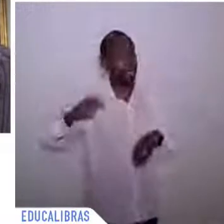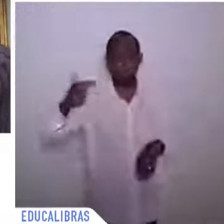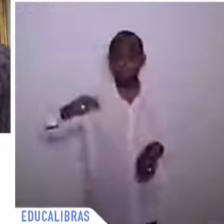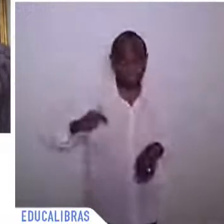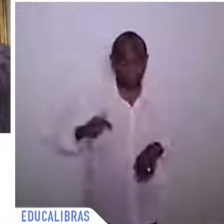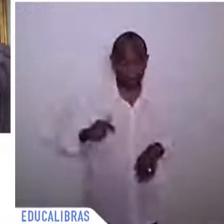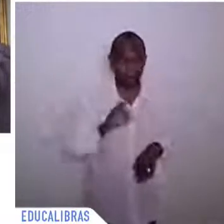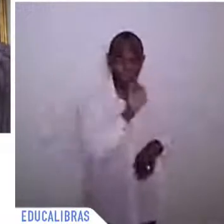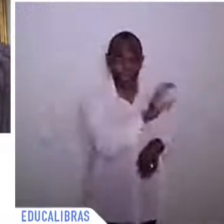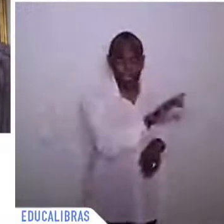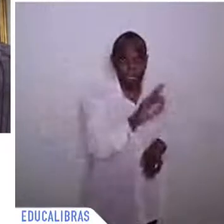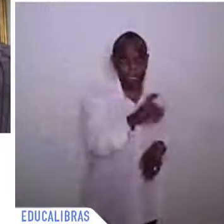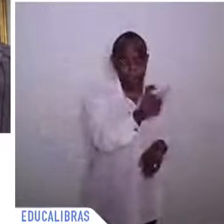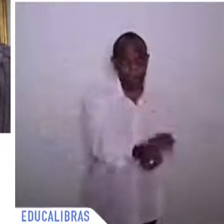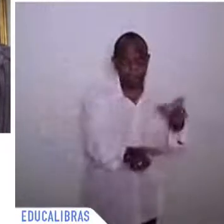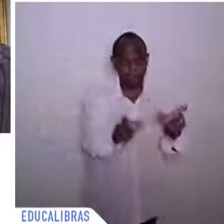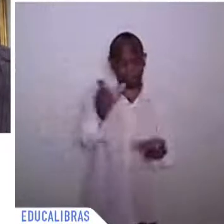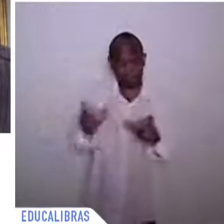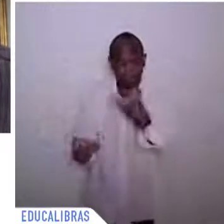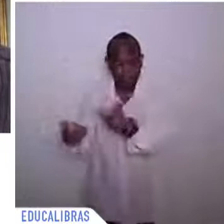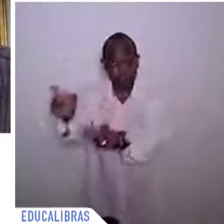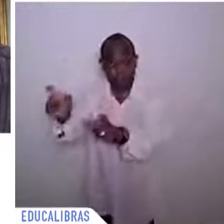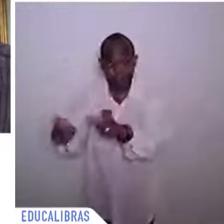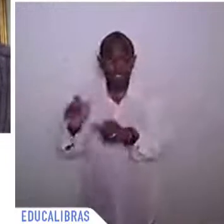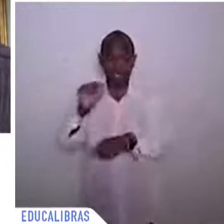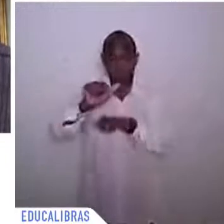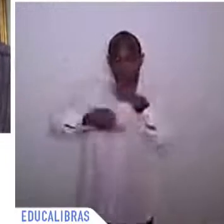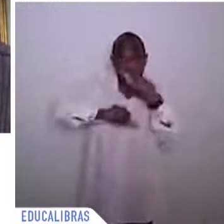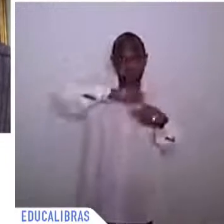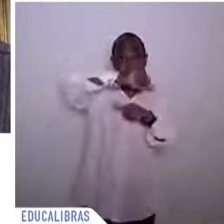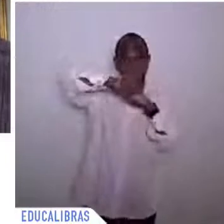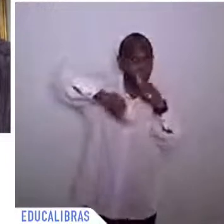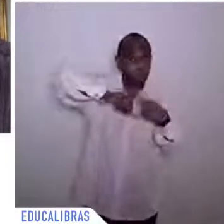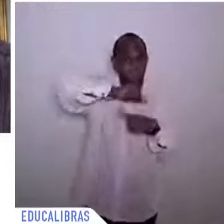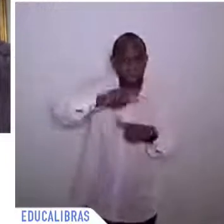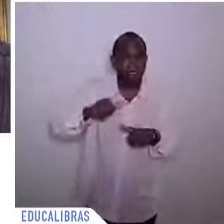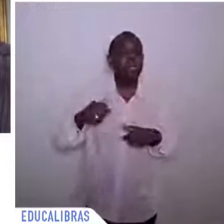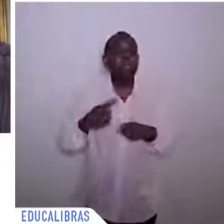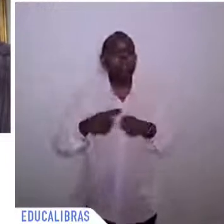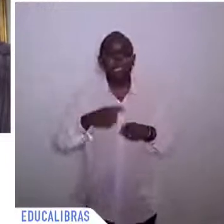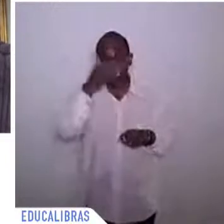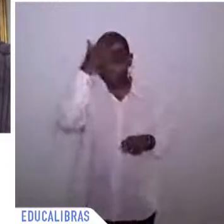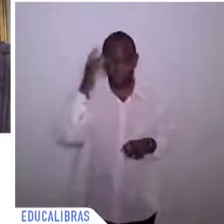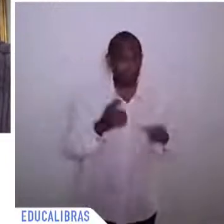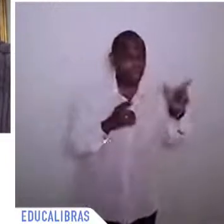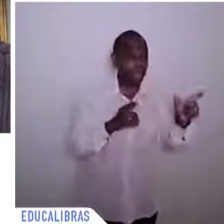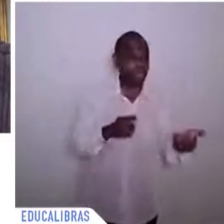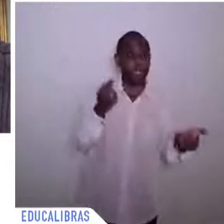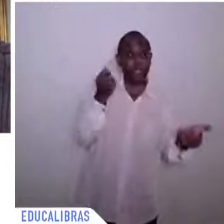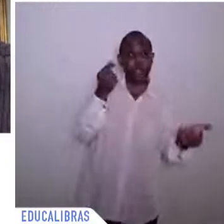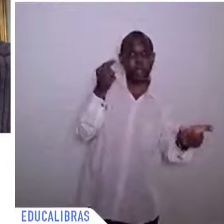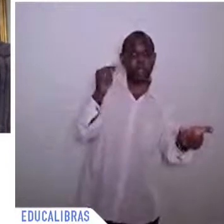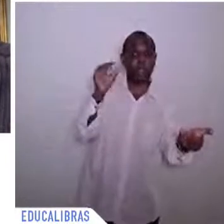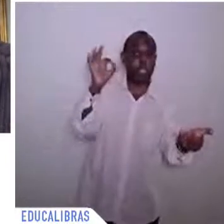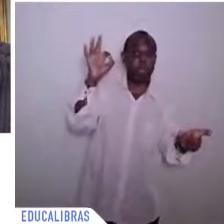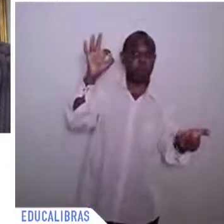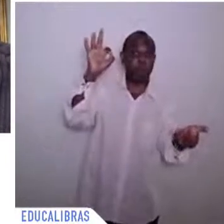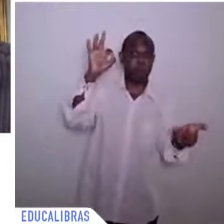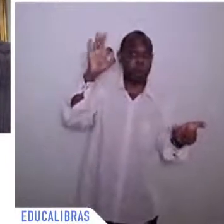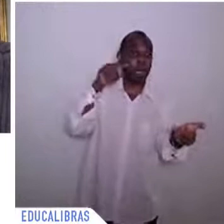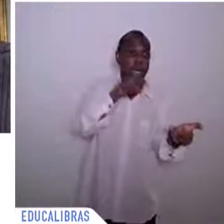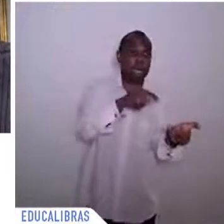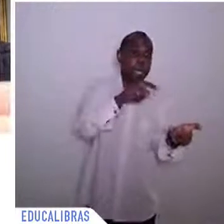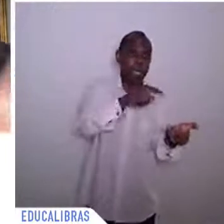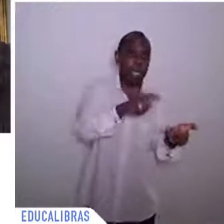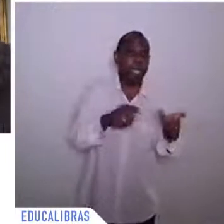not happen this way. The system, which was designed so that each person represents a single voice, ends up being replaced by a